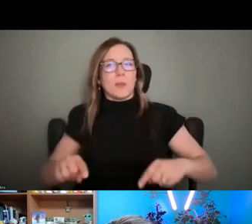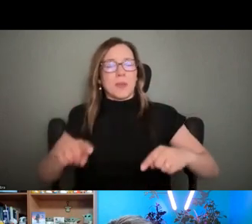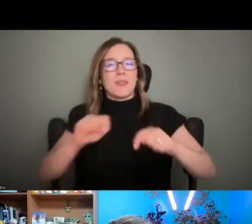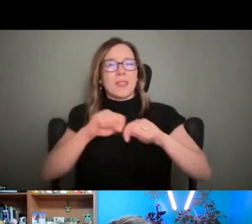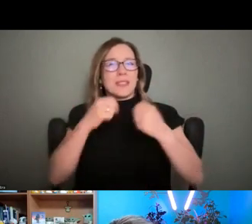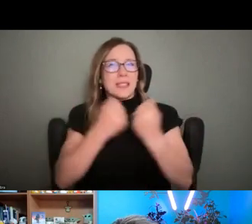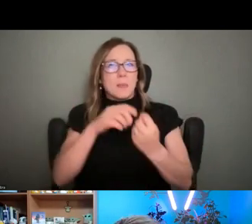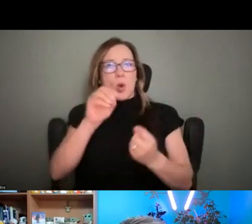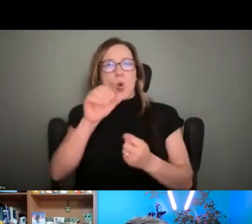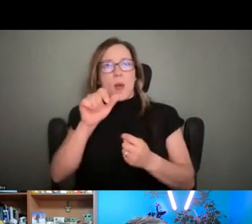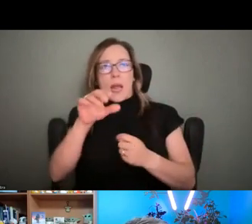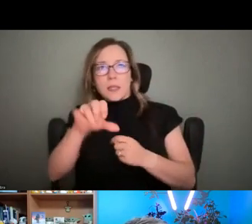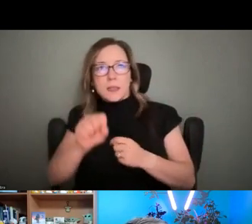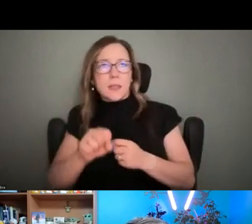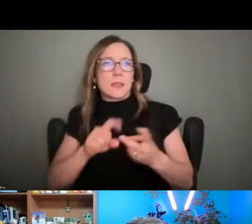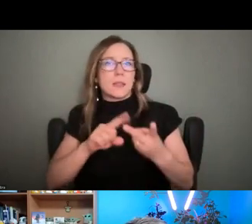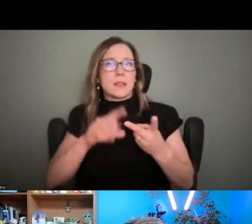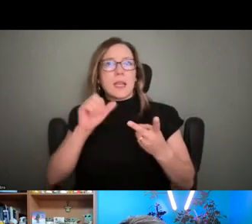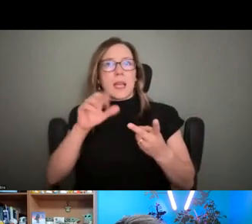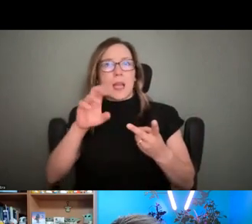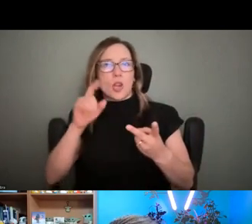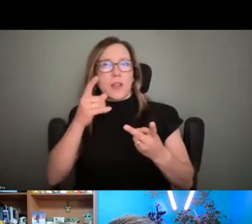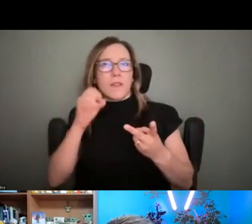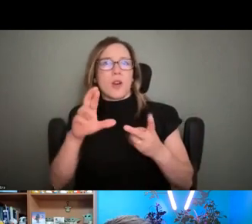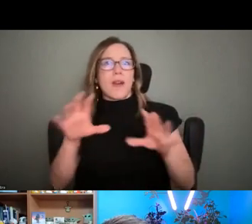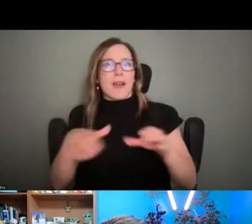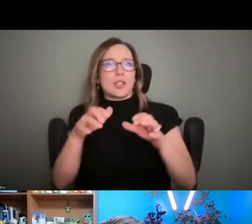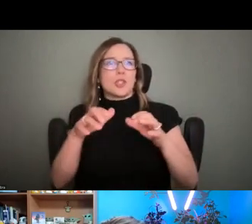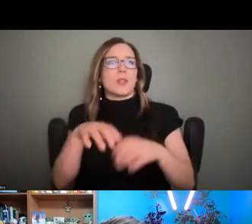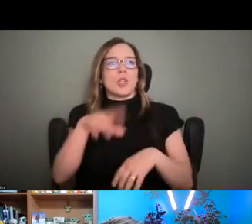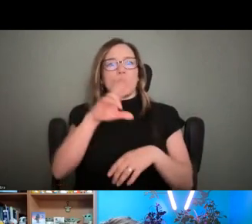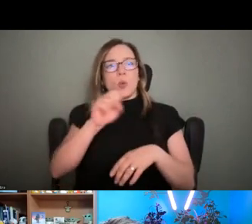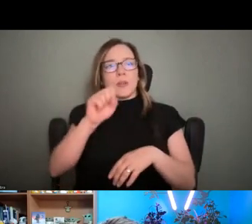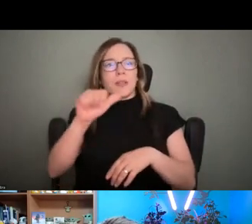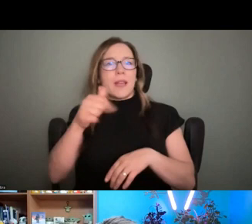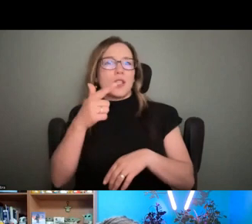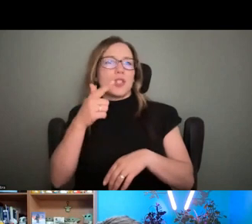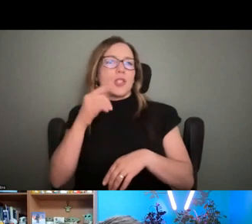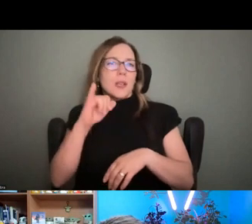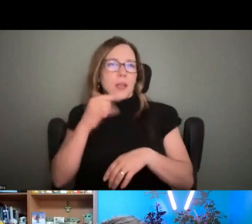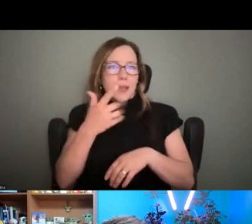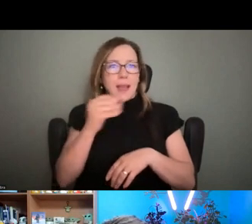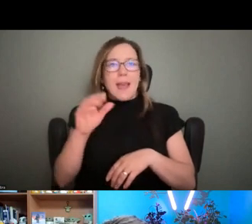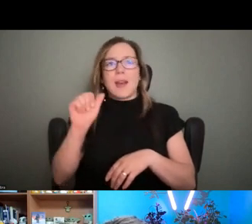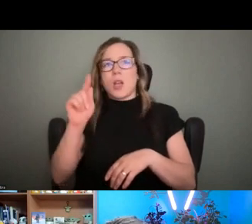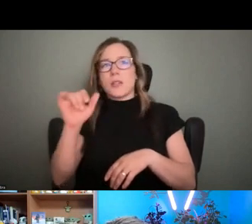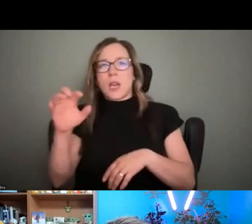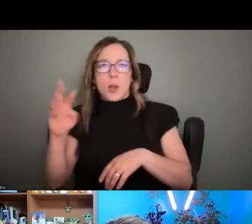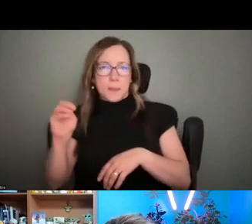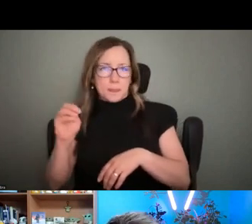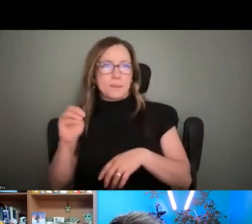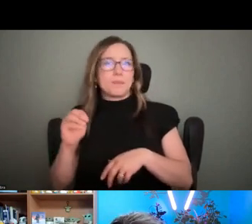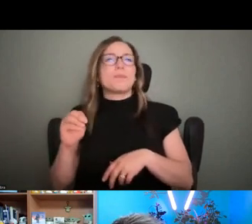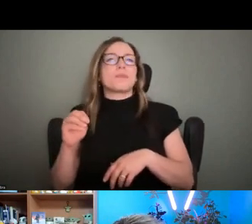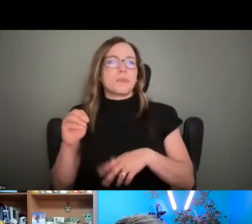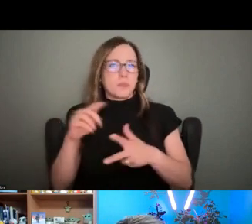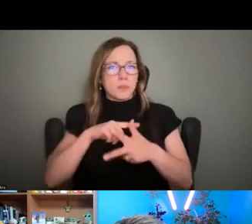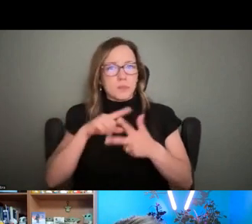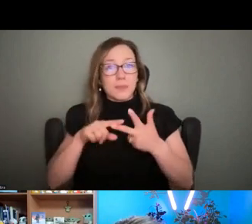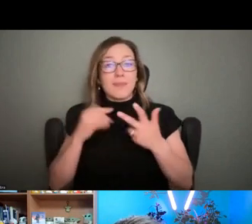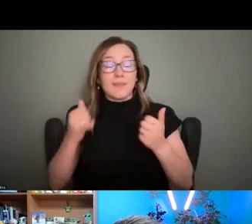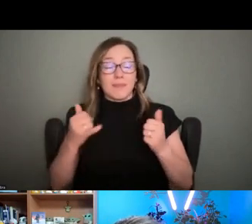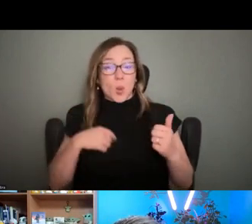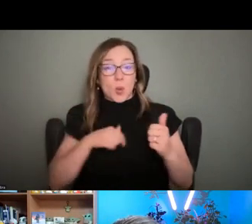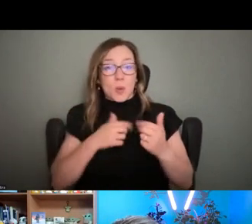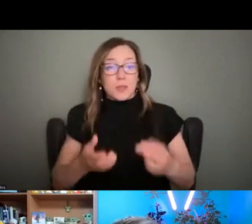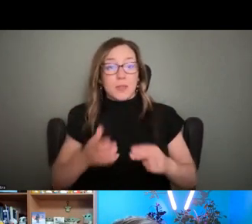OASIS Institute, Caregiver Action Network, US Aging, and Altarum to launch Community Care Corps. Our goal is to increase